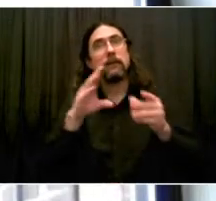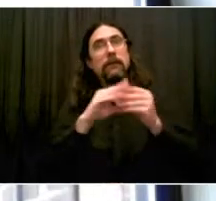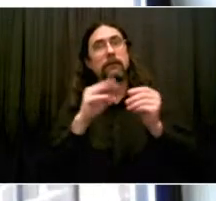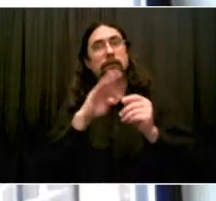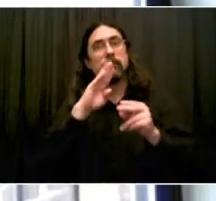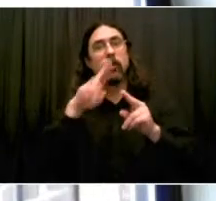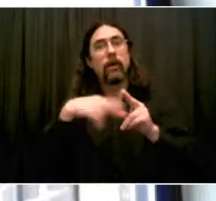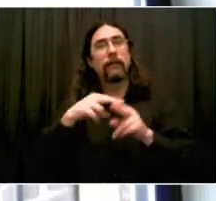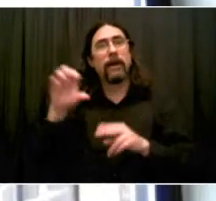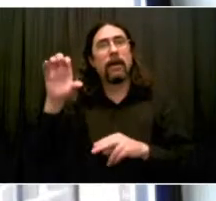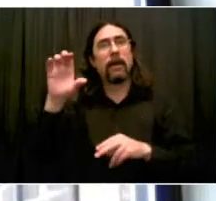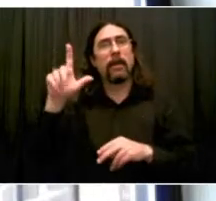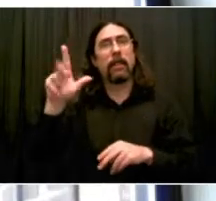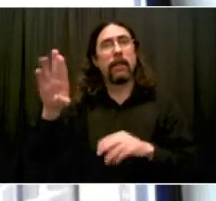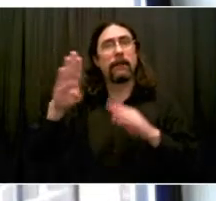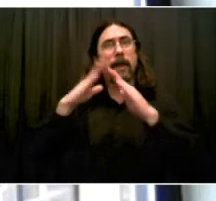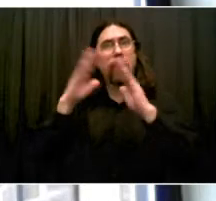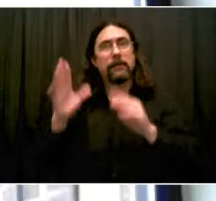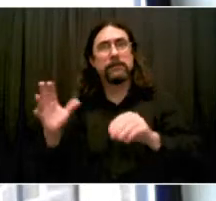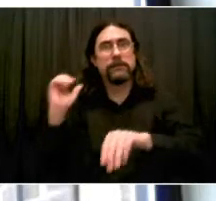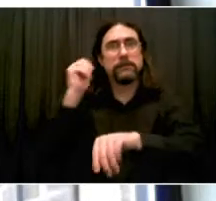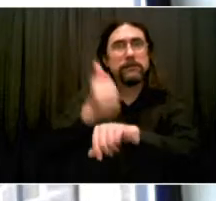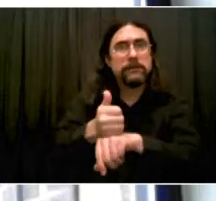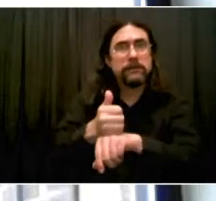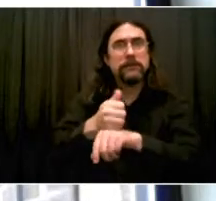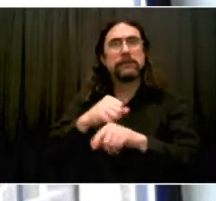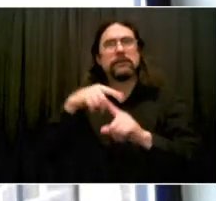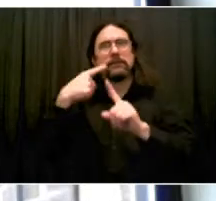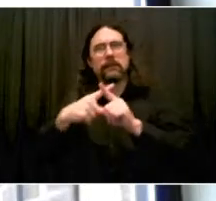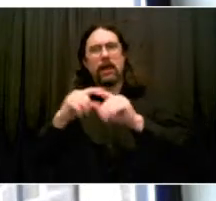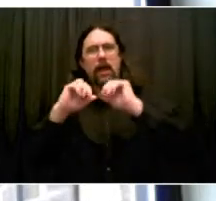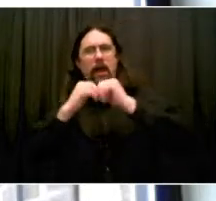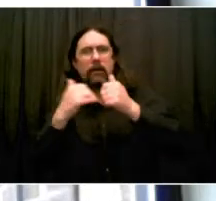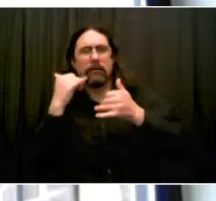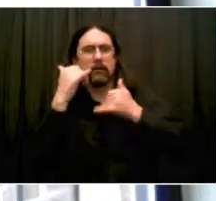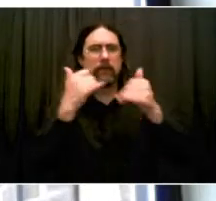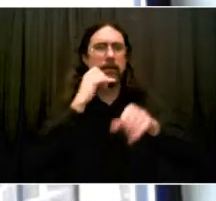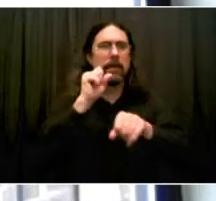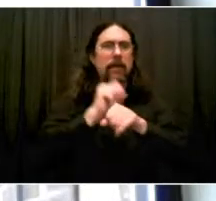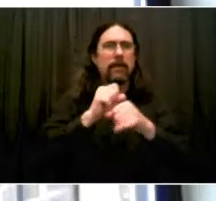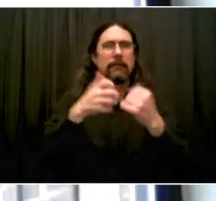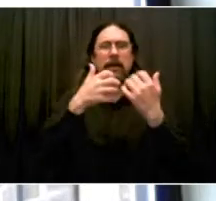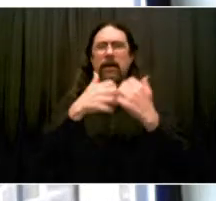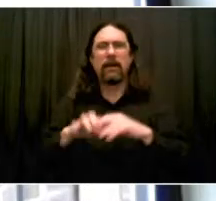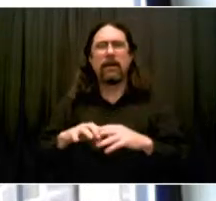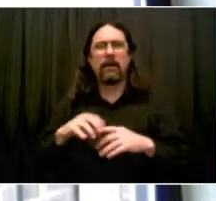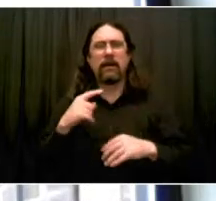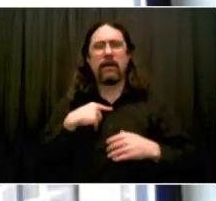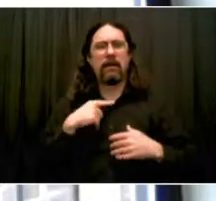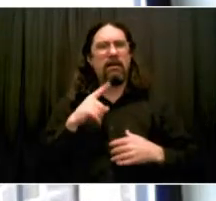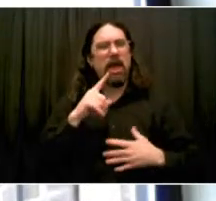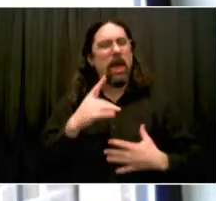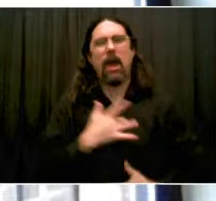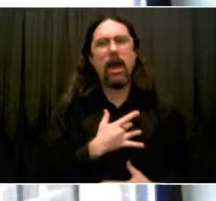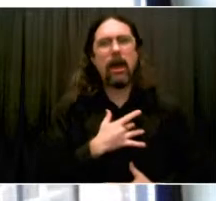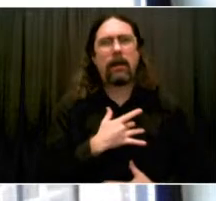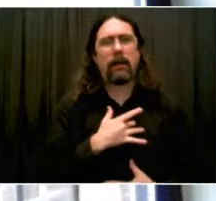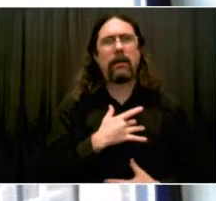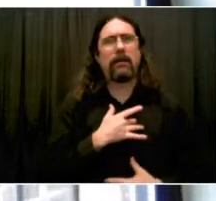we're moving in the right direction. And I think that today's announcement really helps to